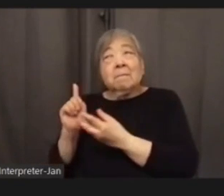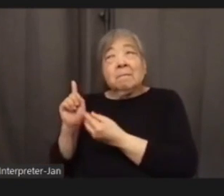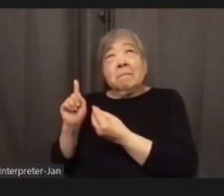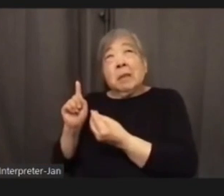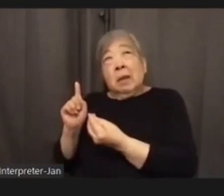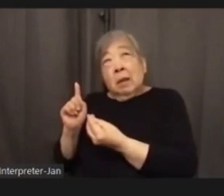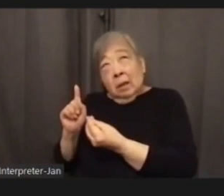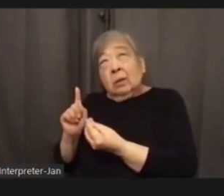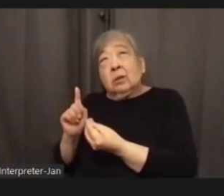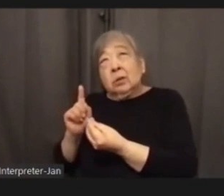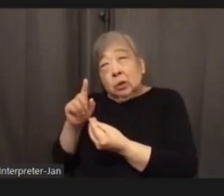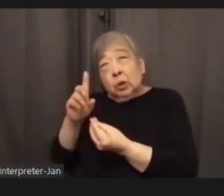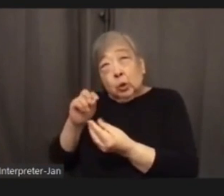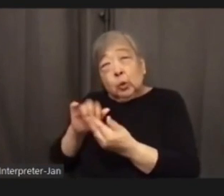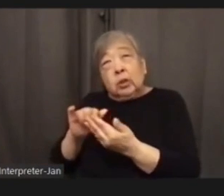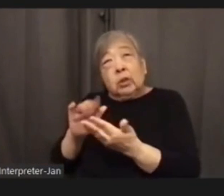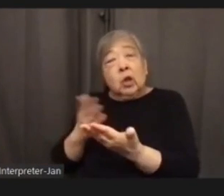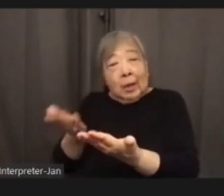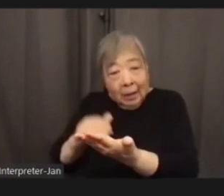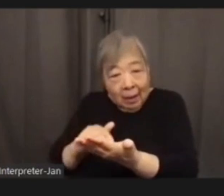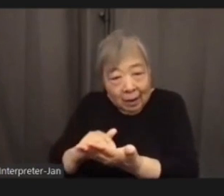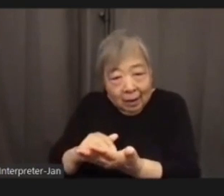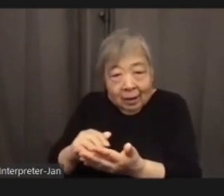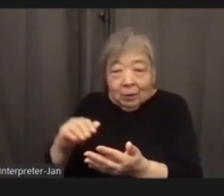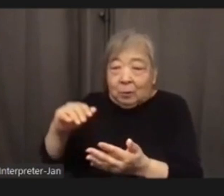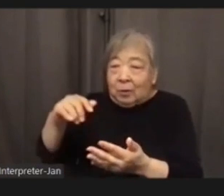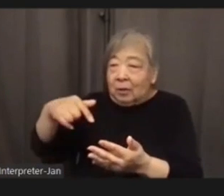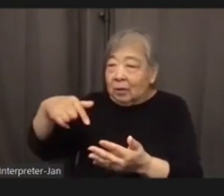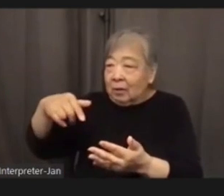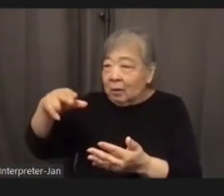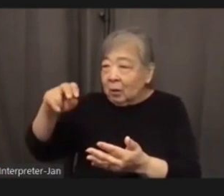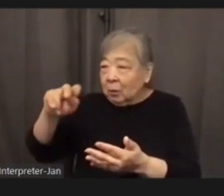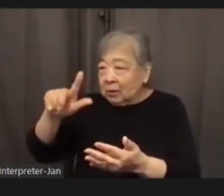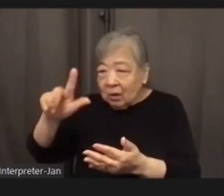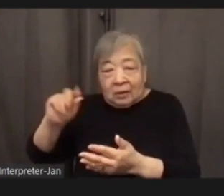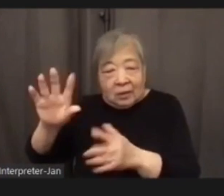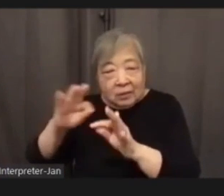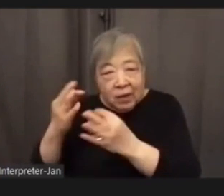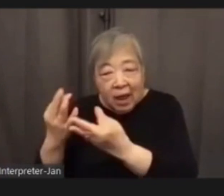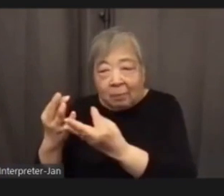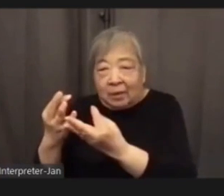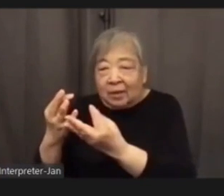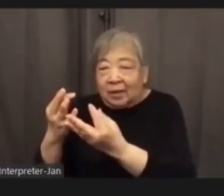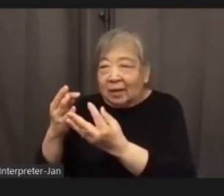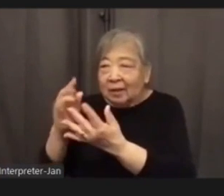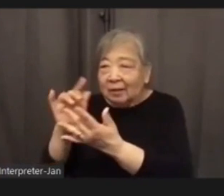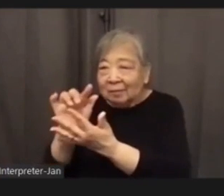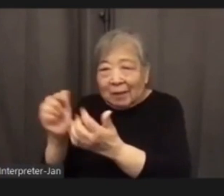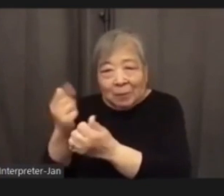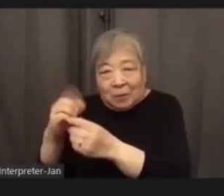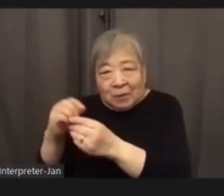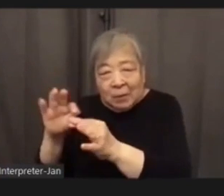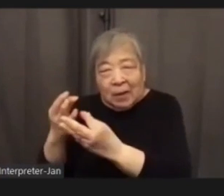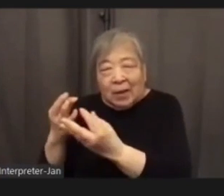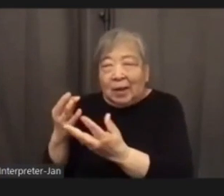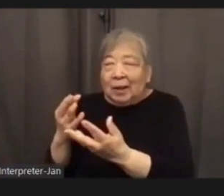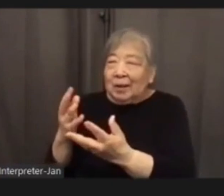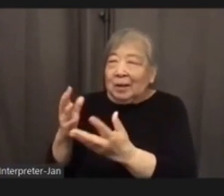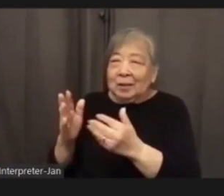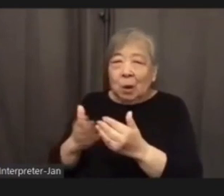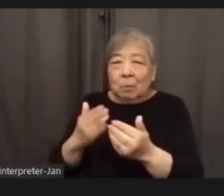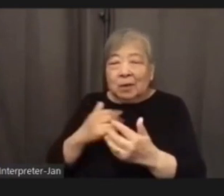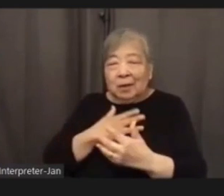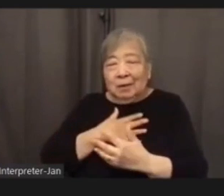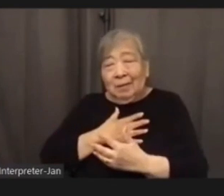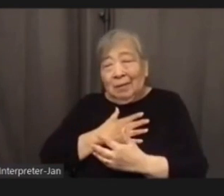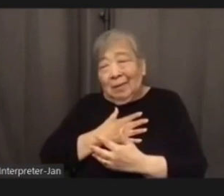with the Quetzal family, with Dailana and Martha and Juan, and it's just like, sort of like was a